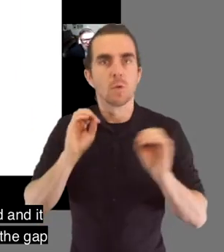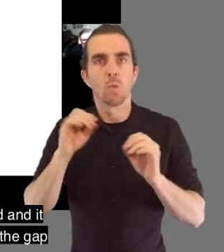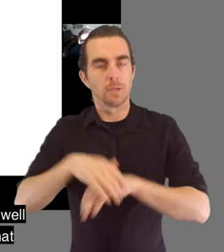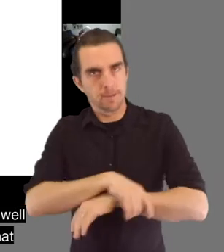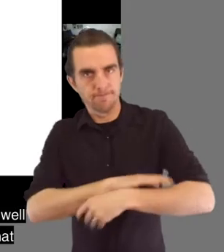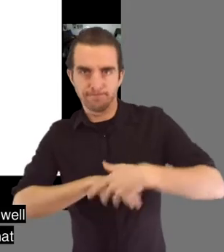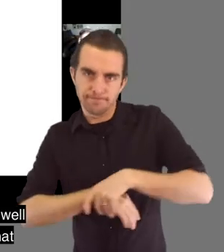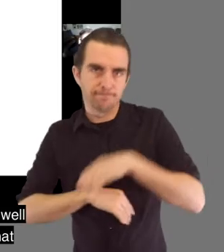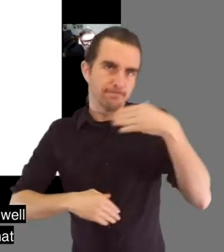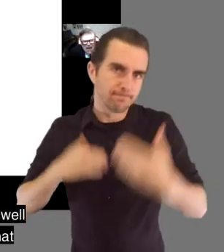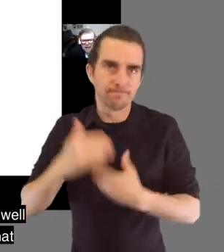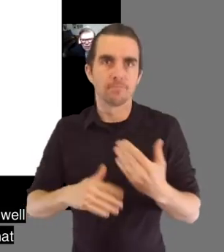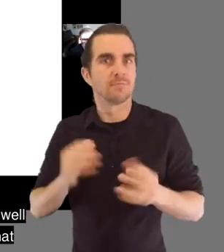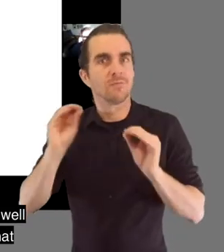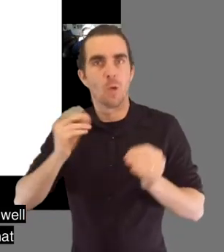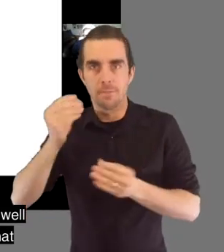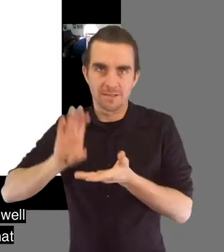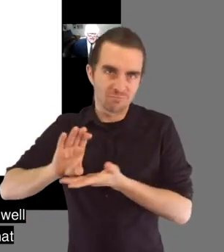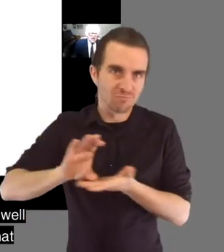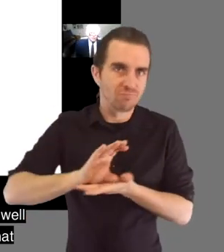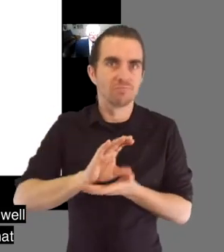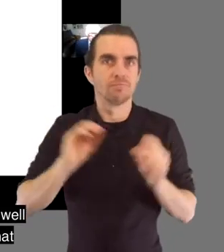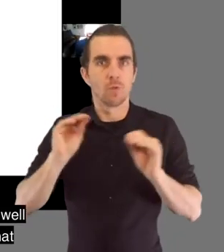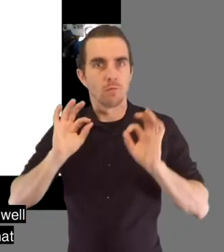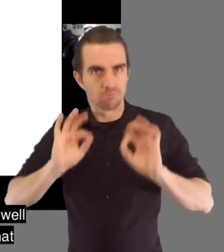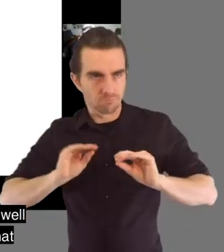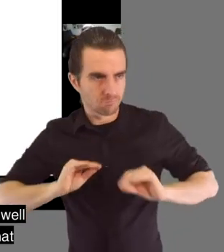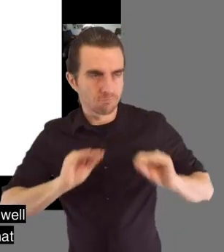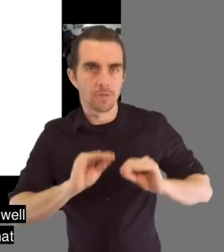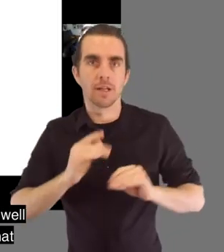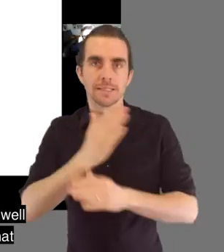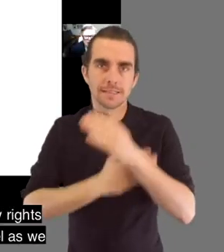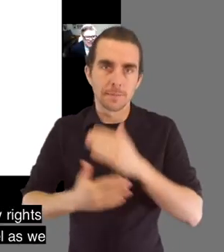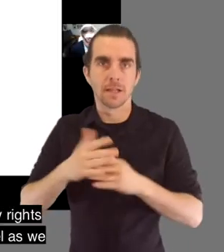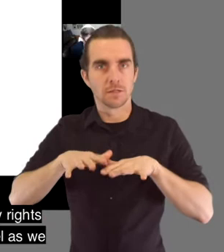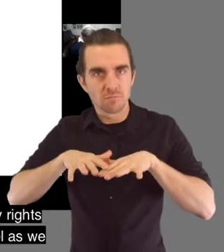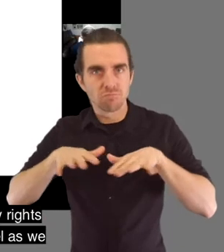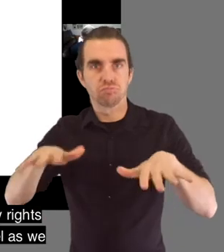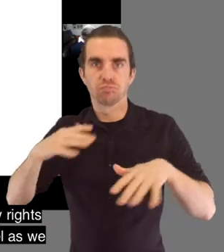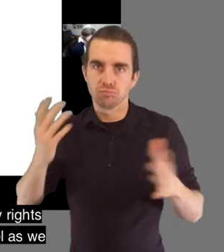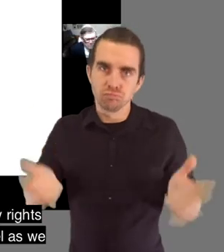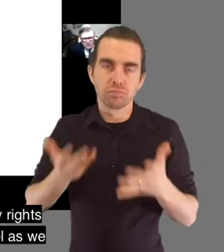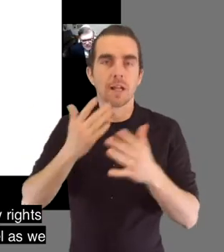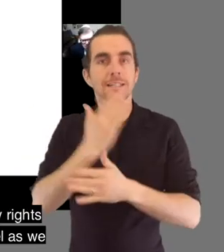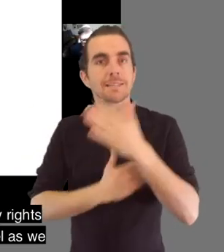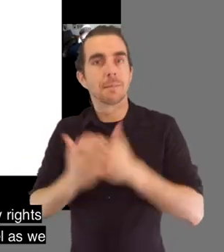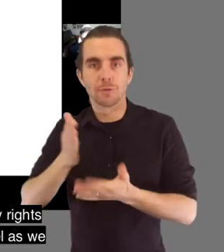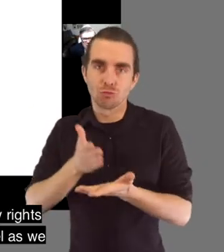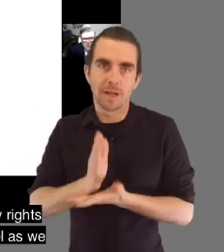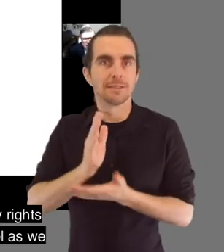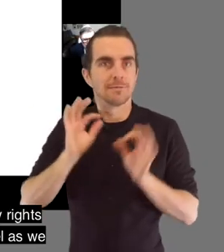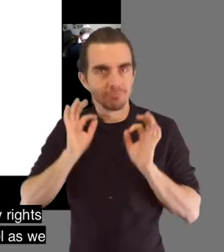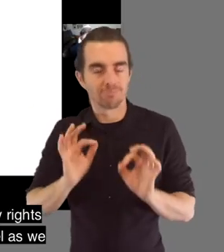gap is the lack of a well-funded and well-trained disability movement that understands things from a